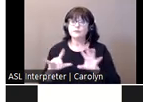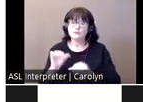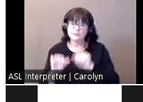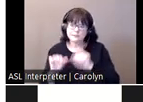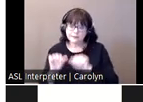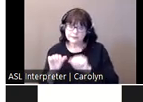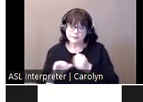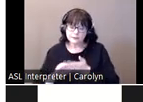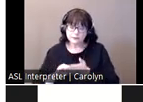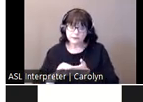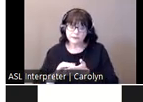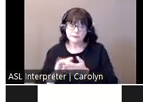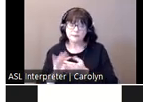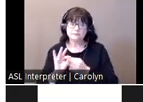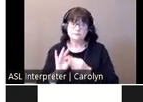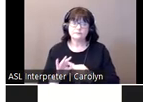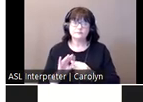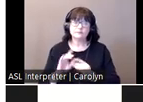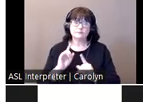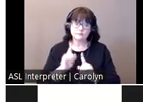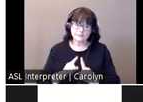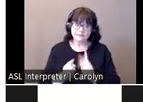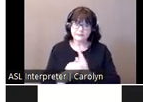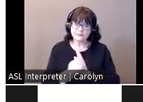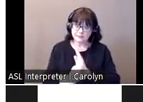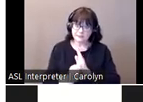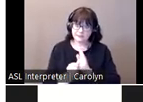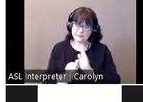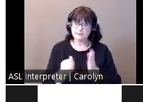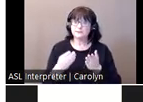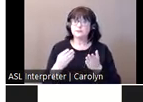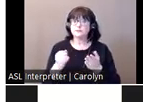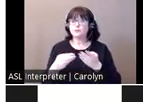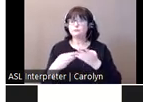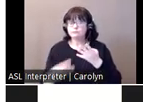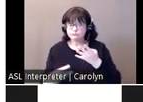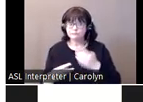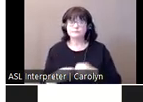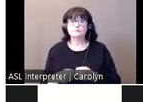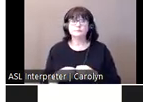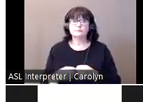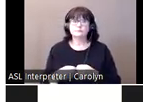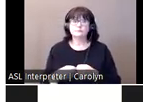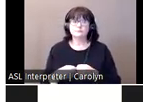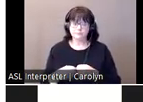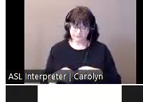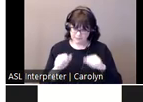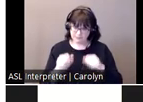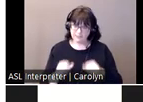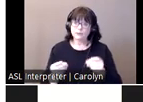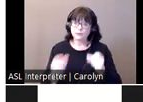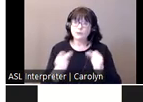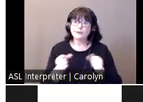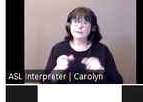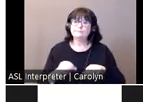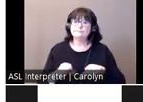associated with a specific and relevant skill or competency. Micro-credentials enable rapid retraining and augment traditional education